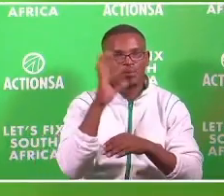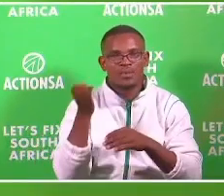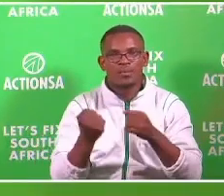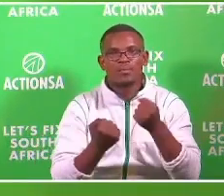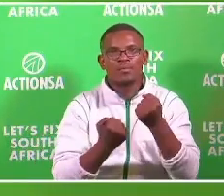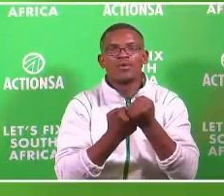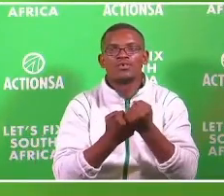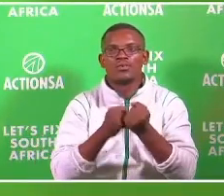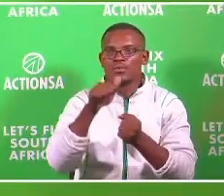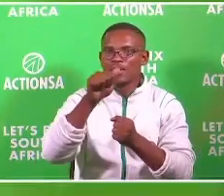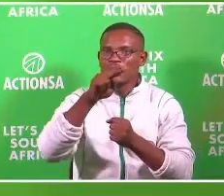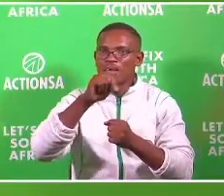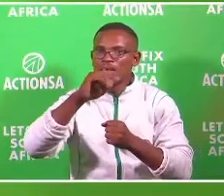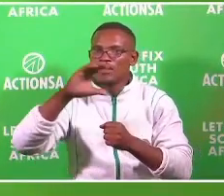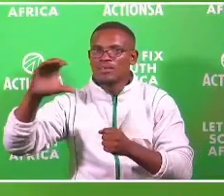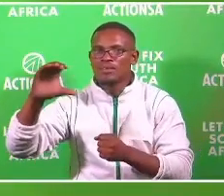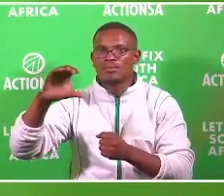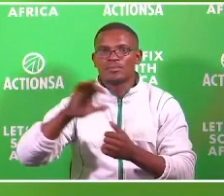party.